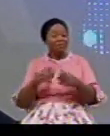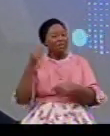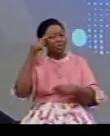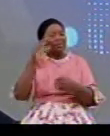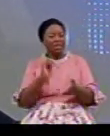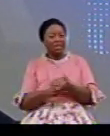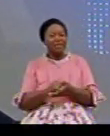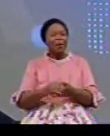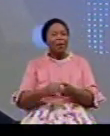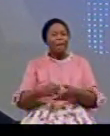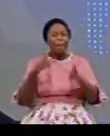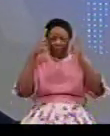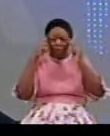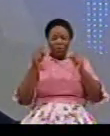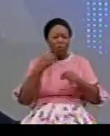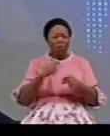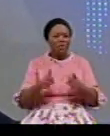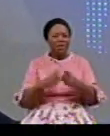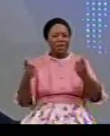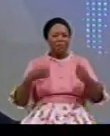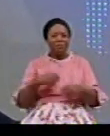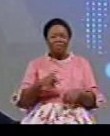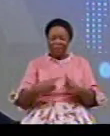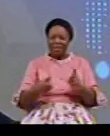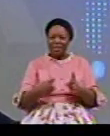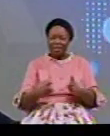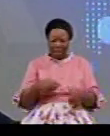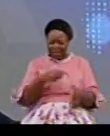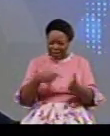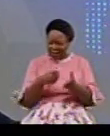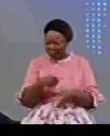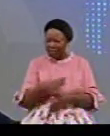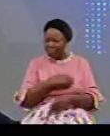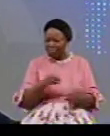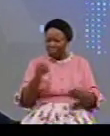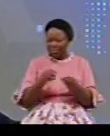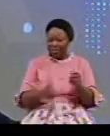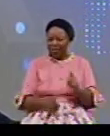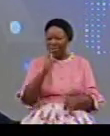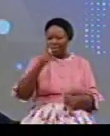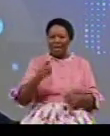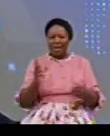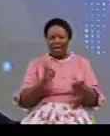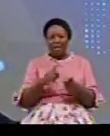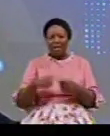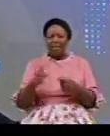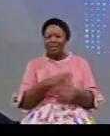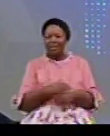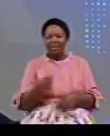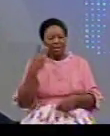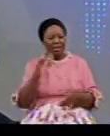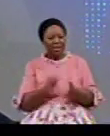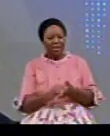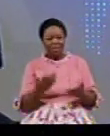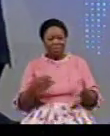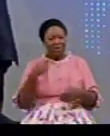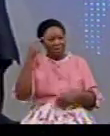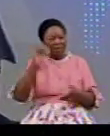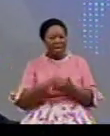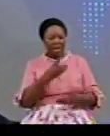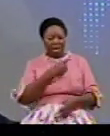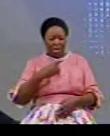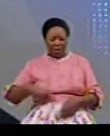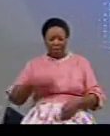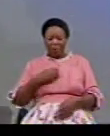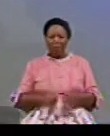refreshed. You'll be revived. You'll be renewed. You'll be clean. The rain of righteousness coming from